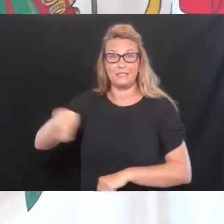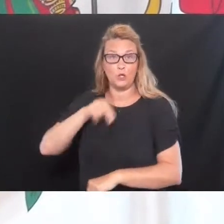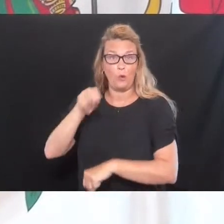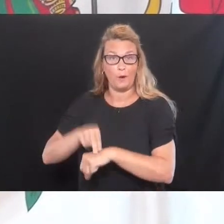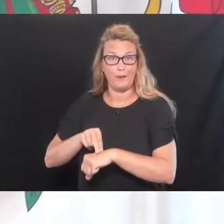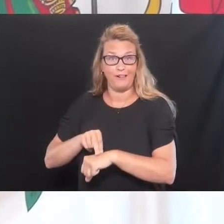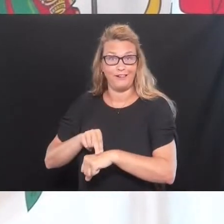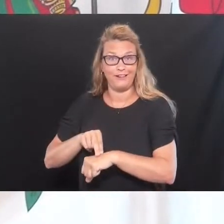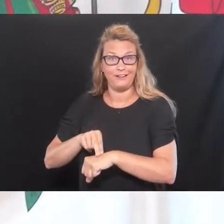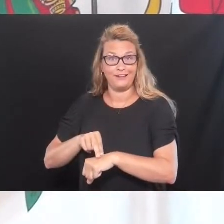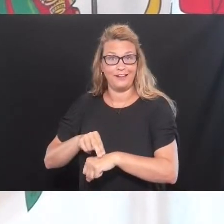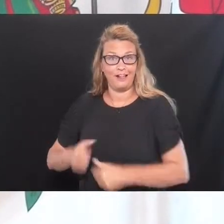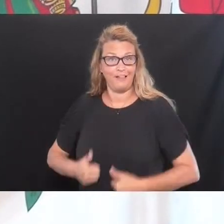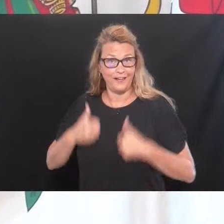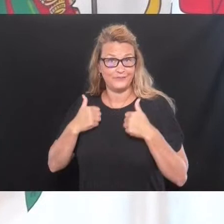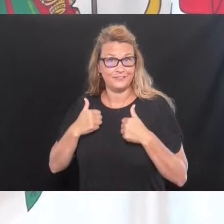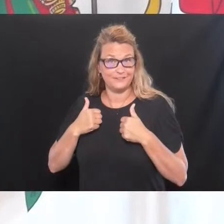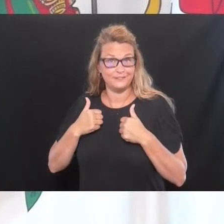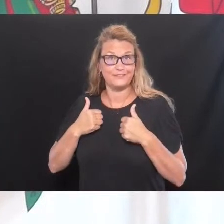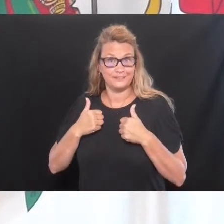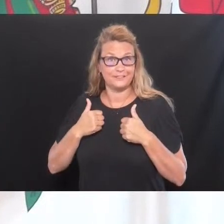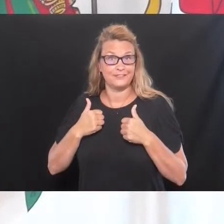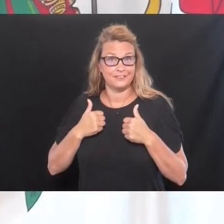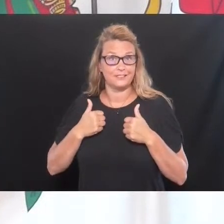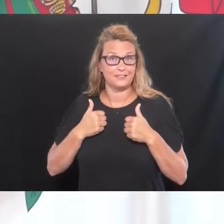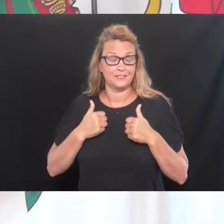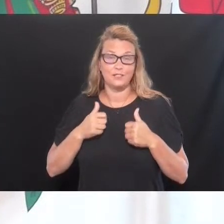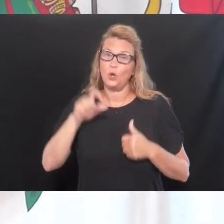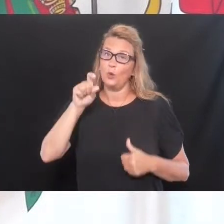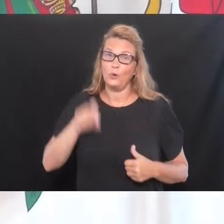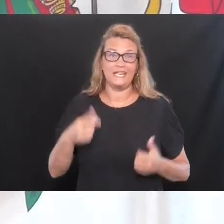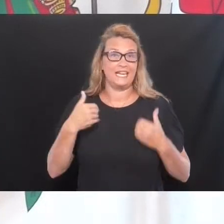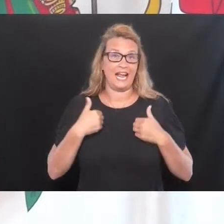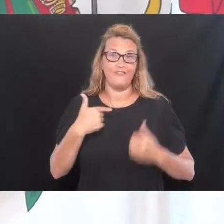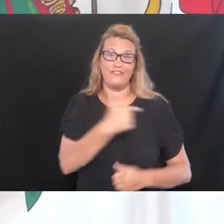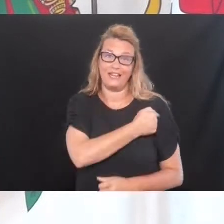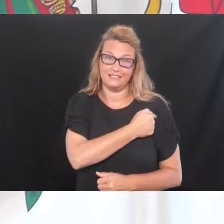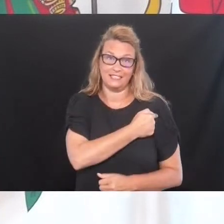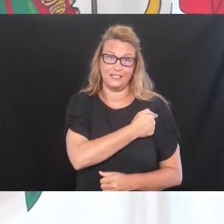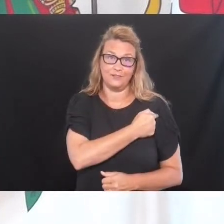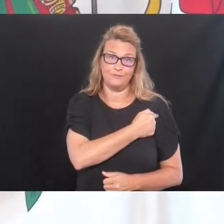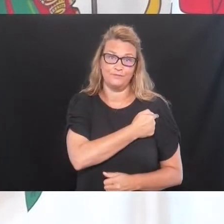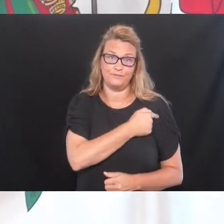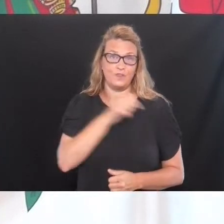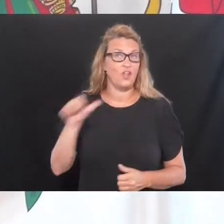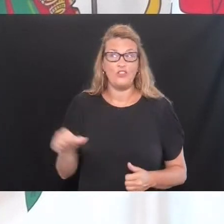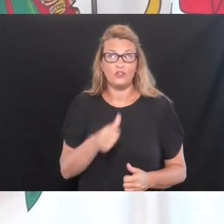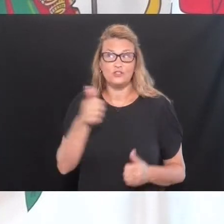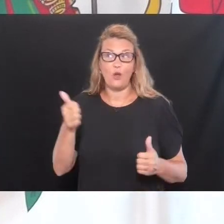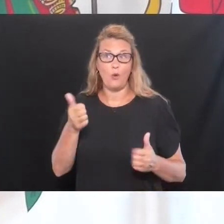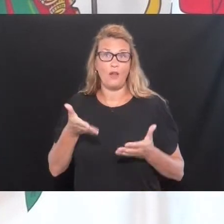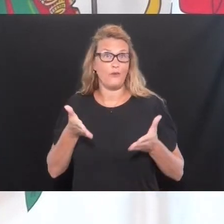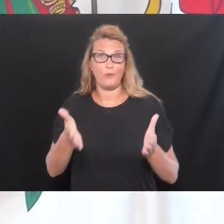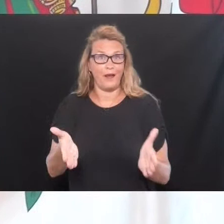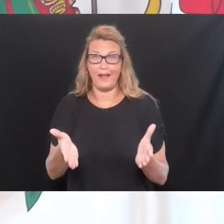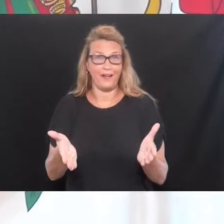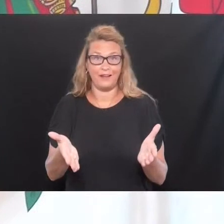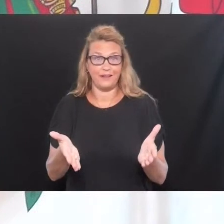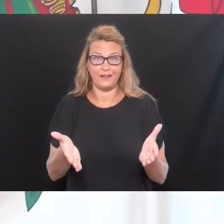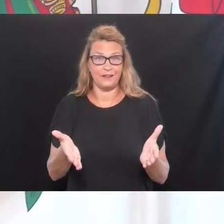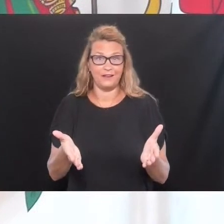normalcy, is just get ourselves vaccinated. There is no other ticket. There is no